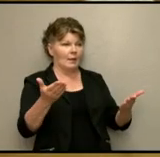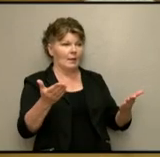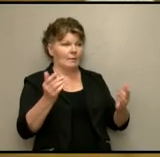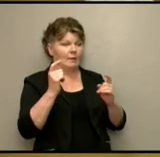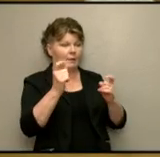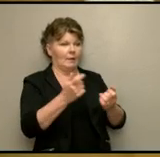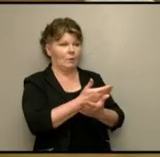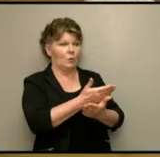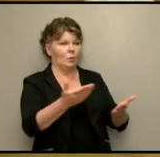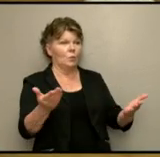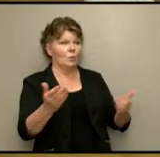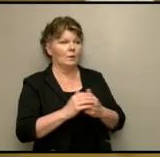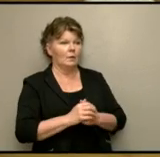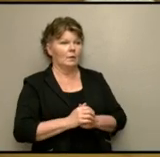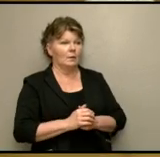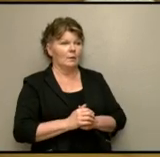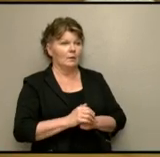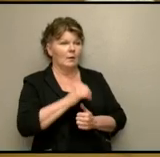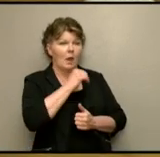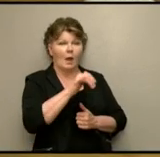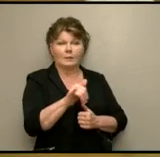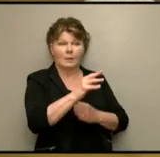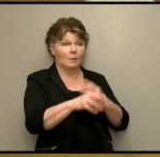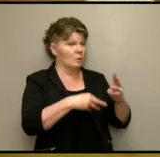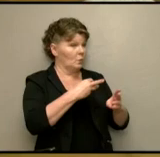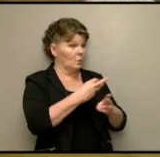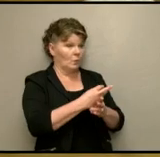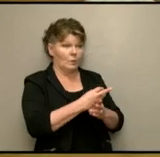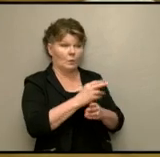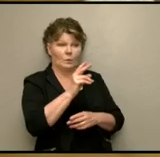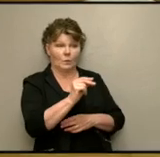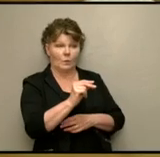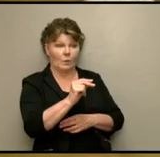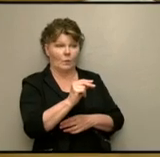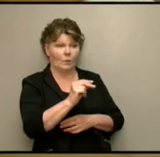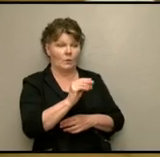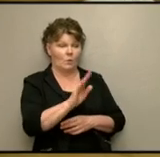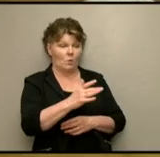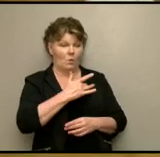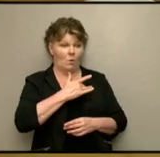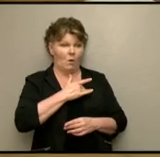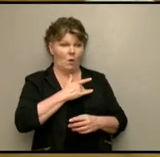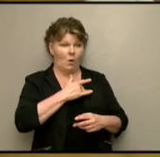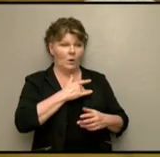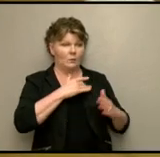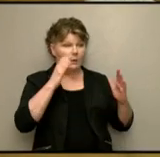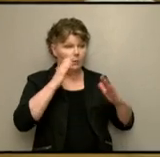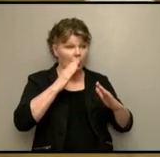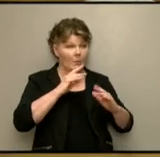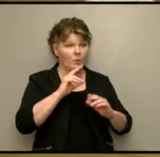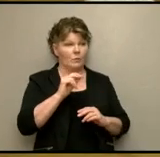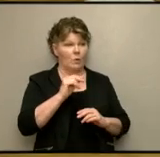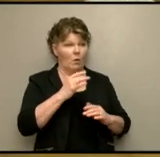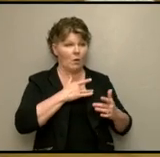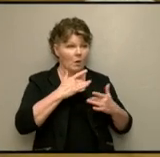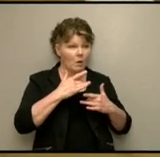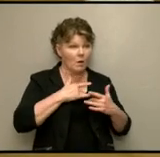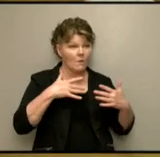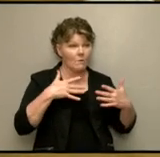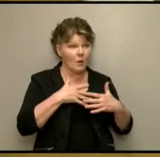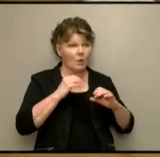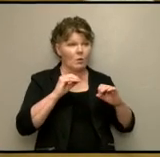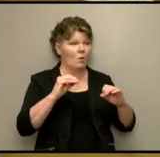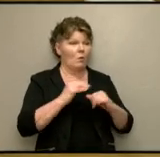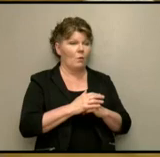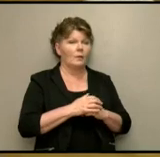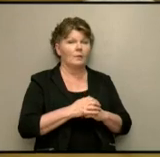I give to you. Not as the world gives do I give to you. Let not your hearts be troubled, neither let them be afraid.